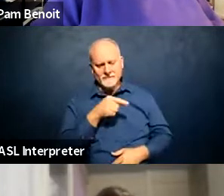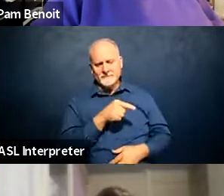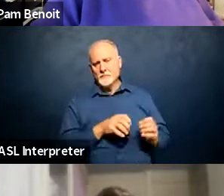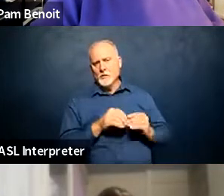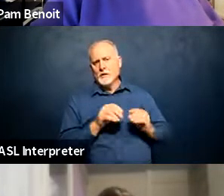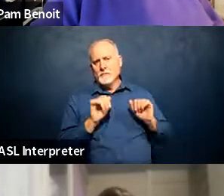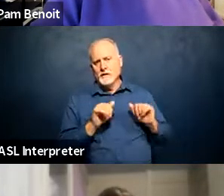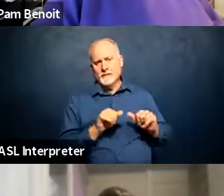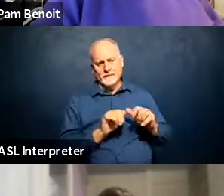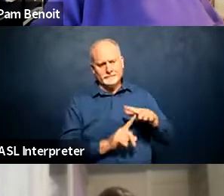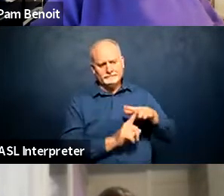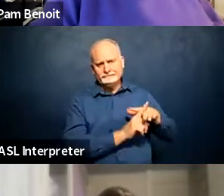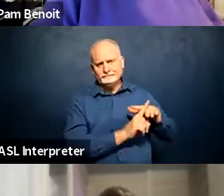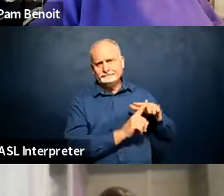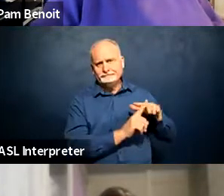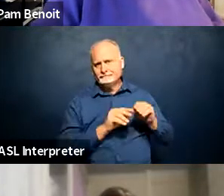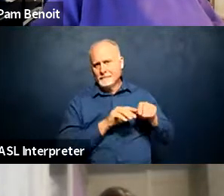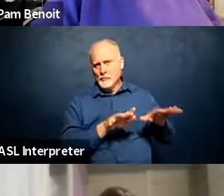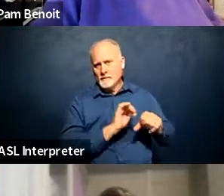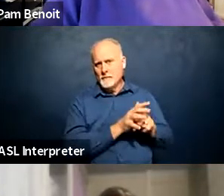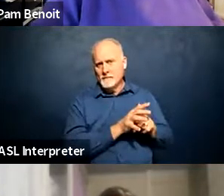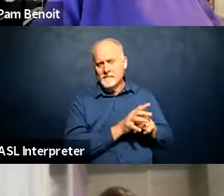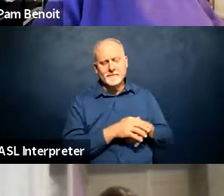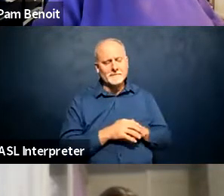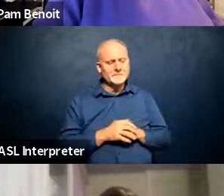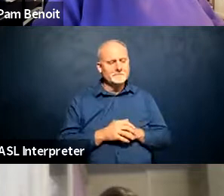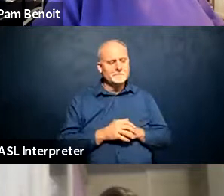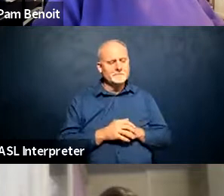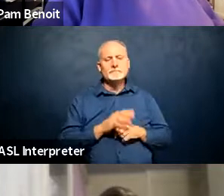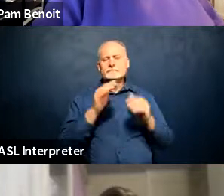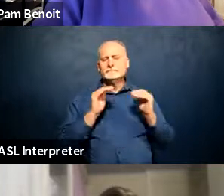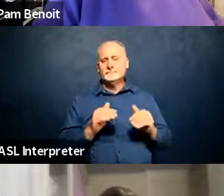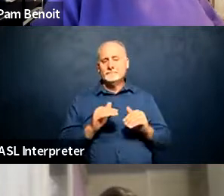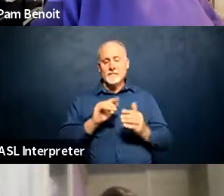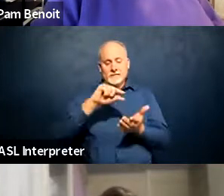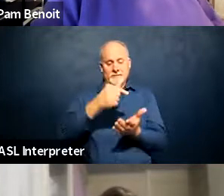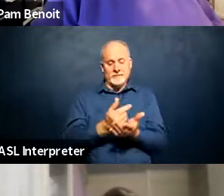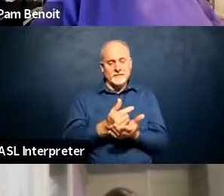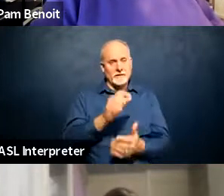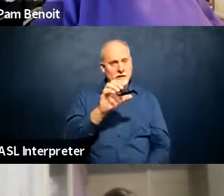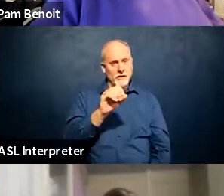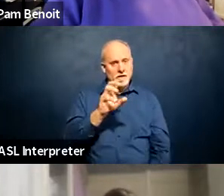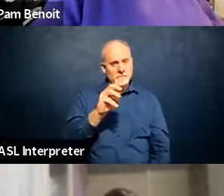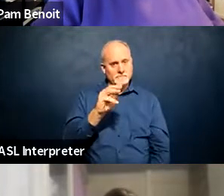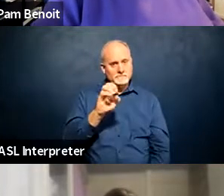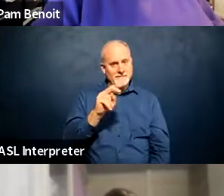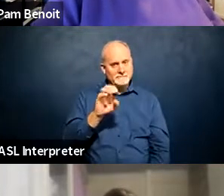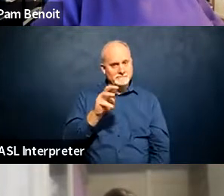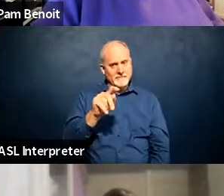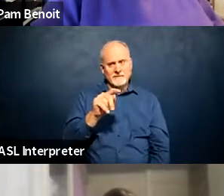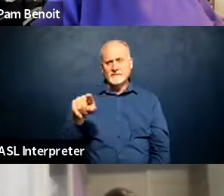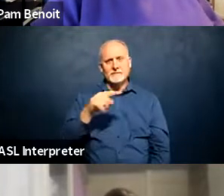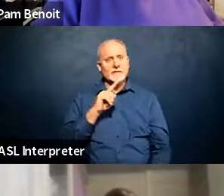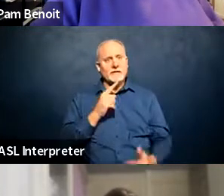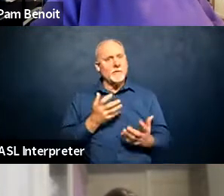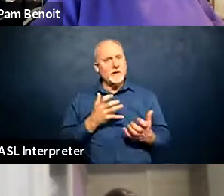of a prevalence. And then the last topic I want to touch on briefly is commencement. I know there's a great deal of interest about having an in-person